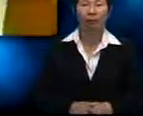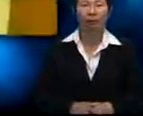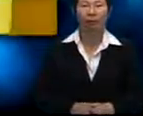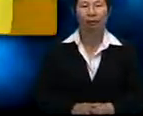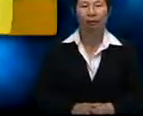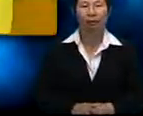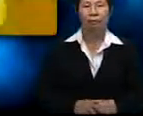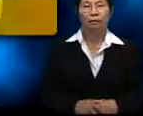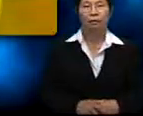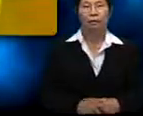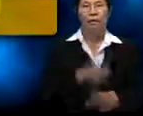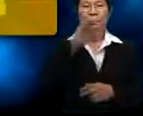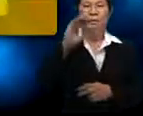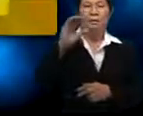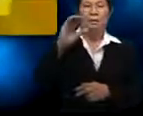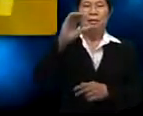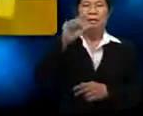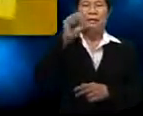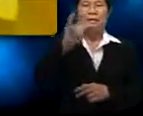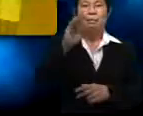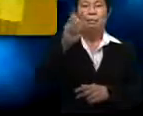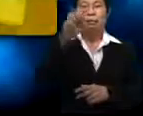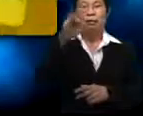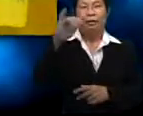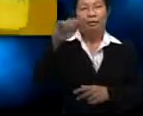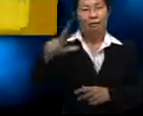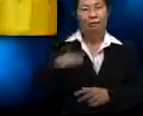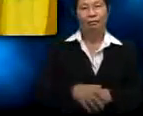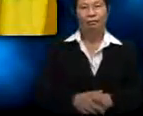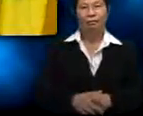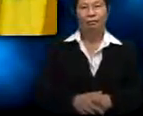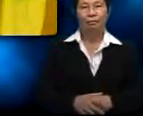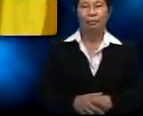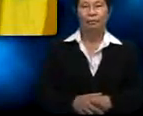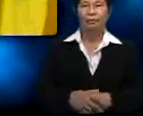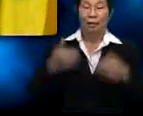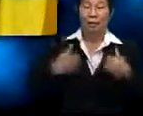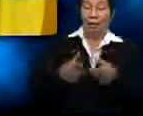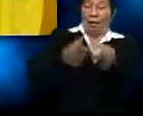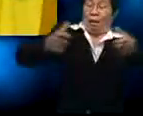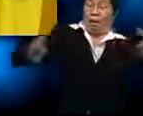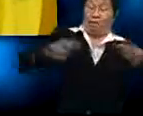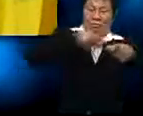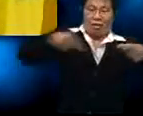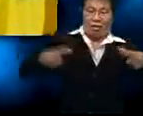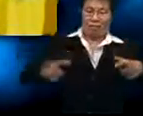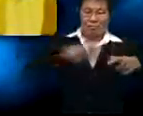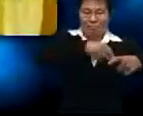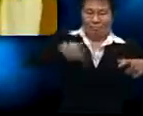Symmetric? Symmetrical. 2. It has big